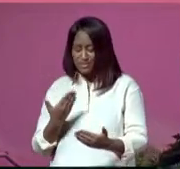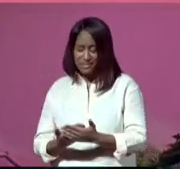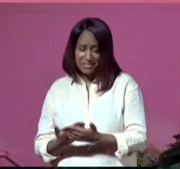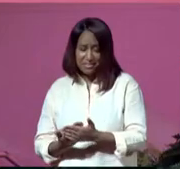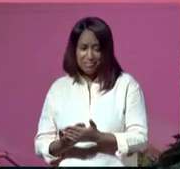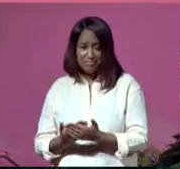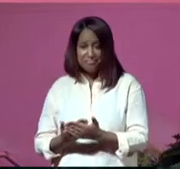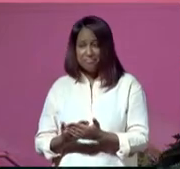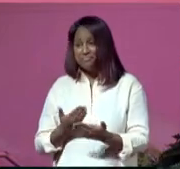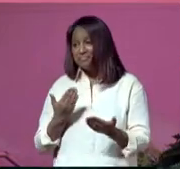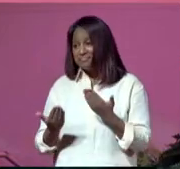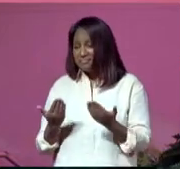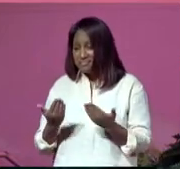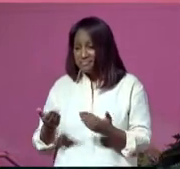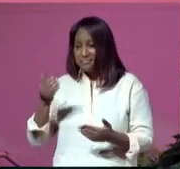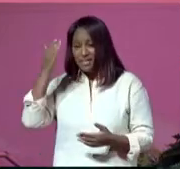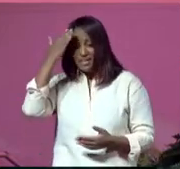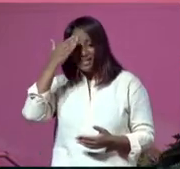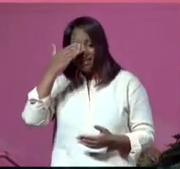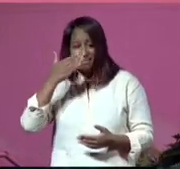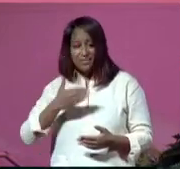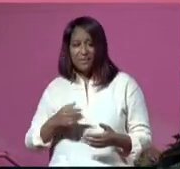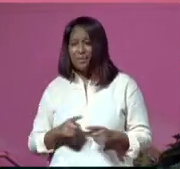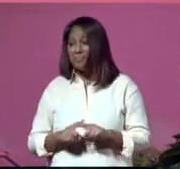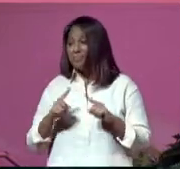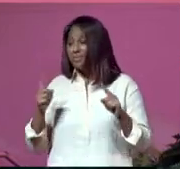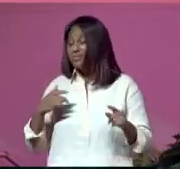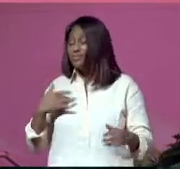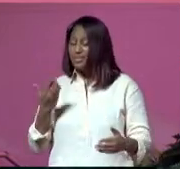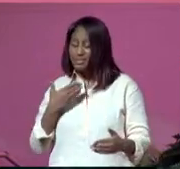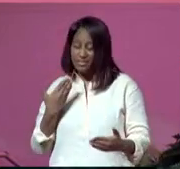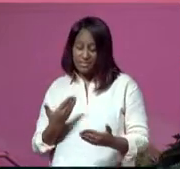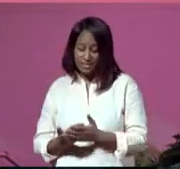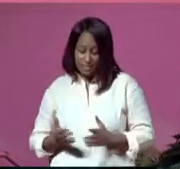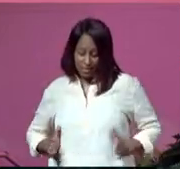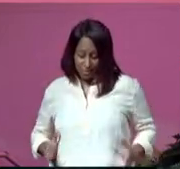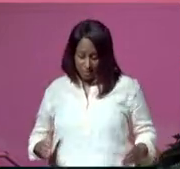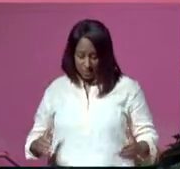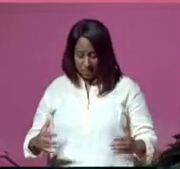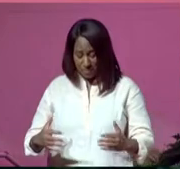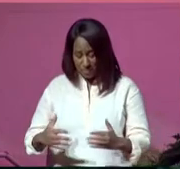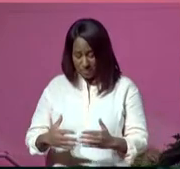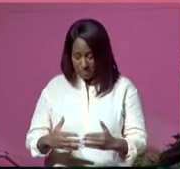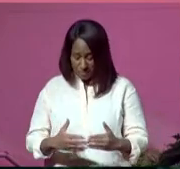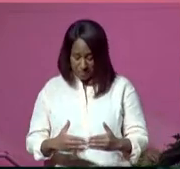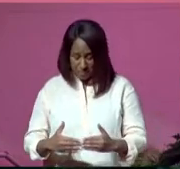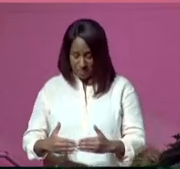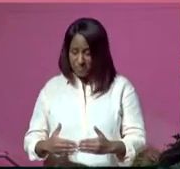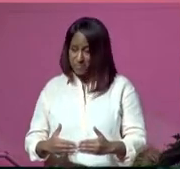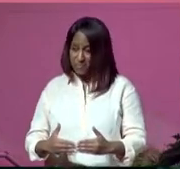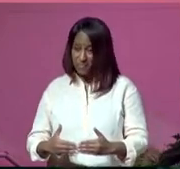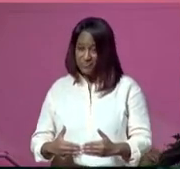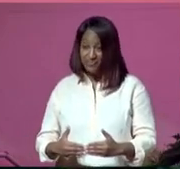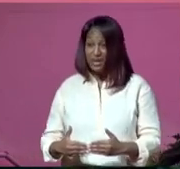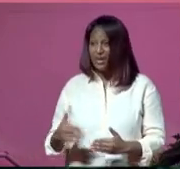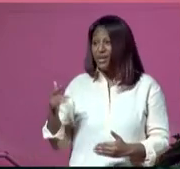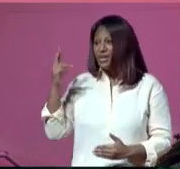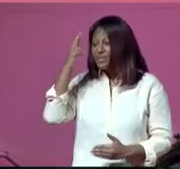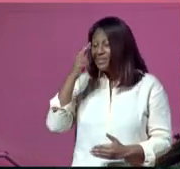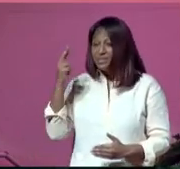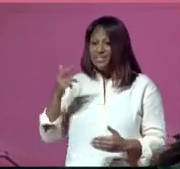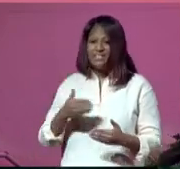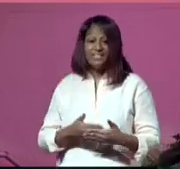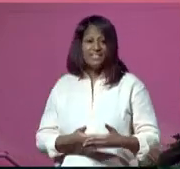It's insulated. And as a matter of fact, the only reason a baby leaves is because they have outgrown